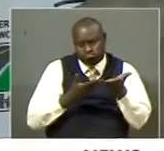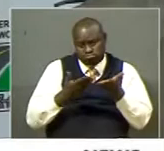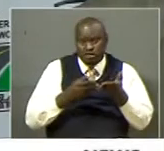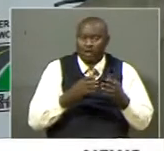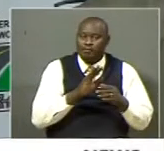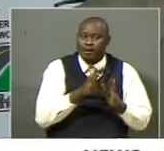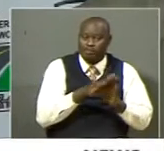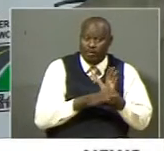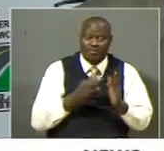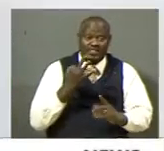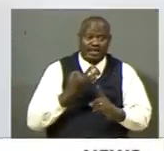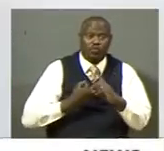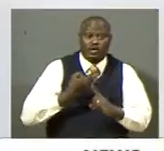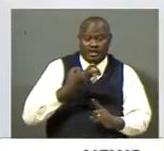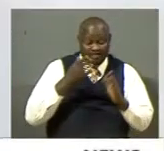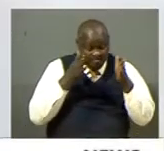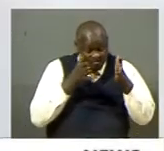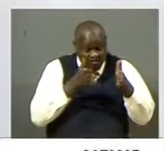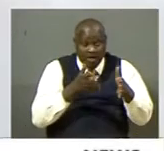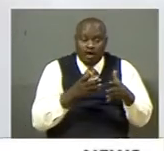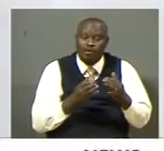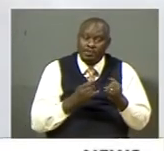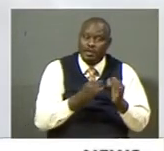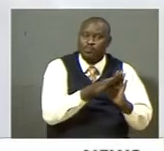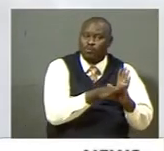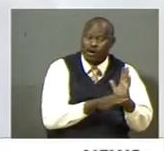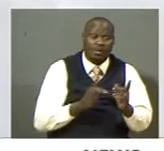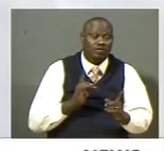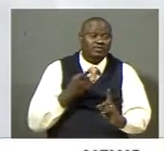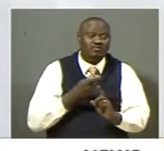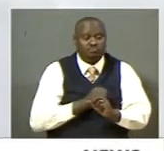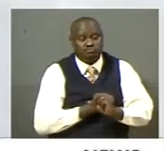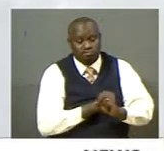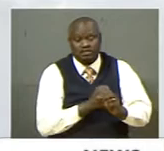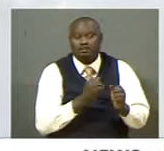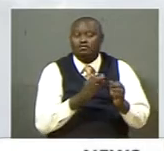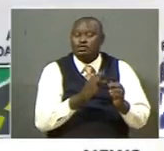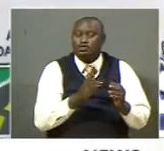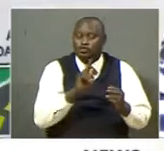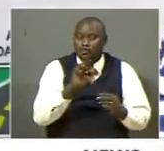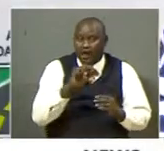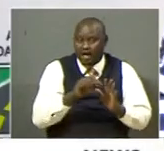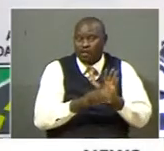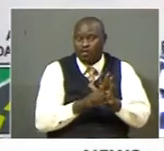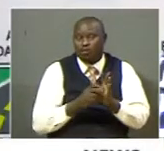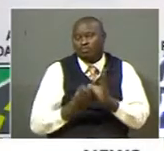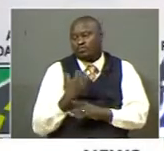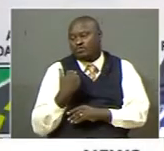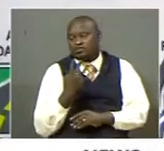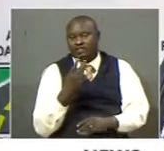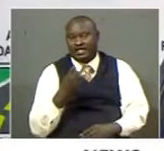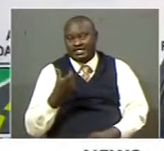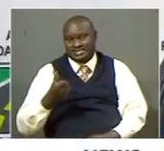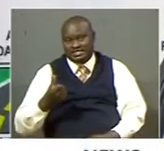performance, says they have started implementing regulations aimed at operationalizing the UNRA Act 2006. Include general